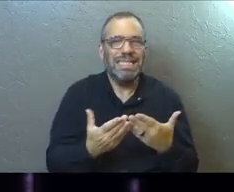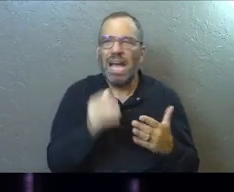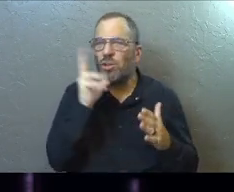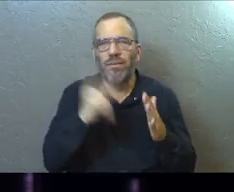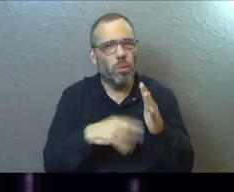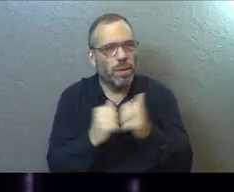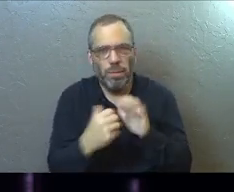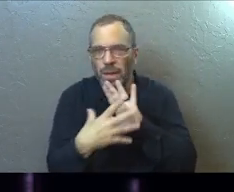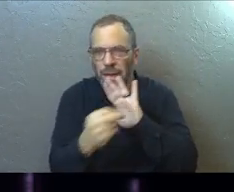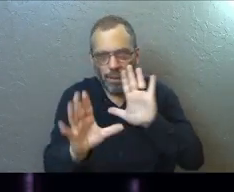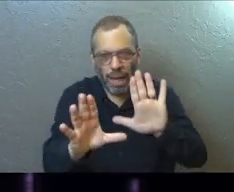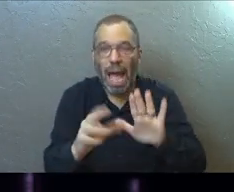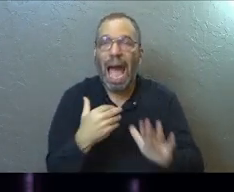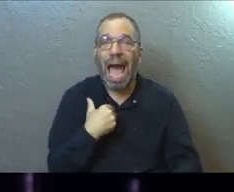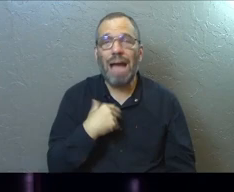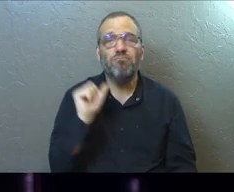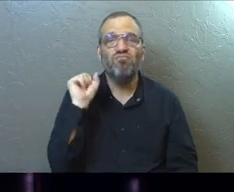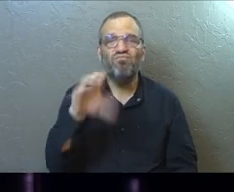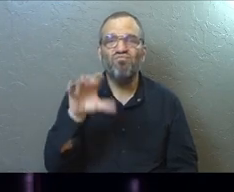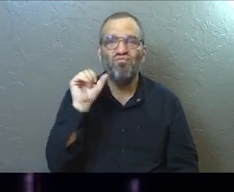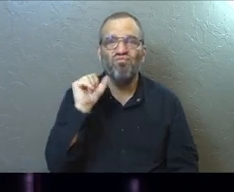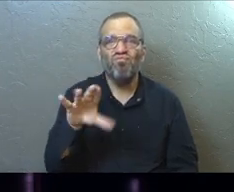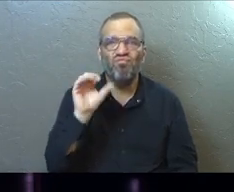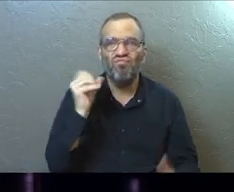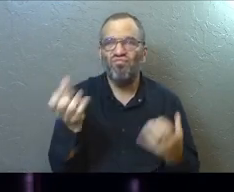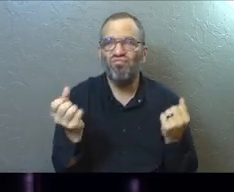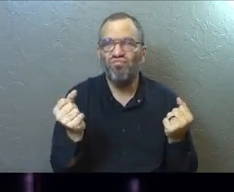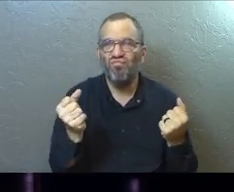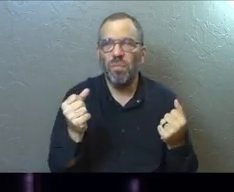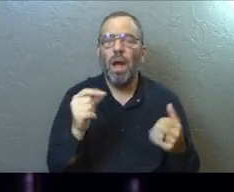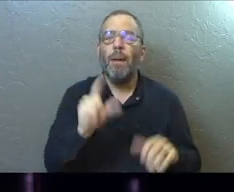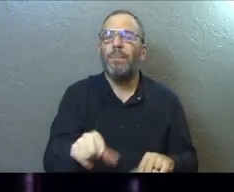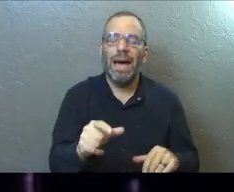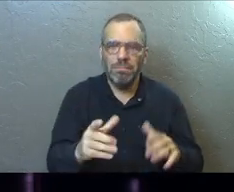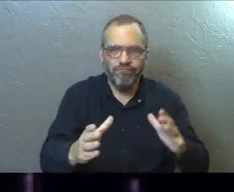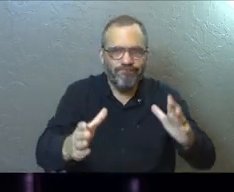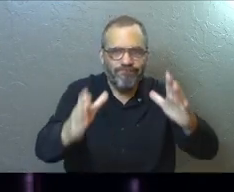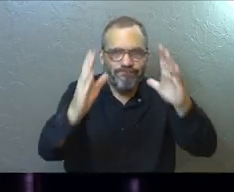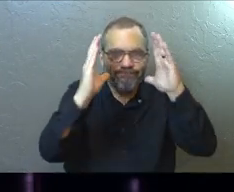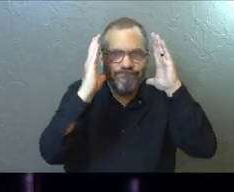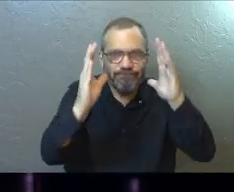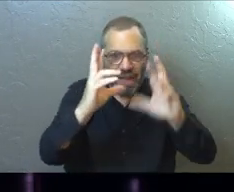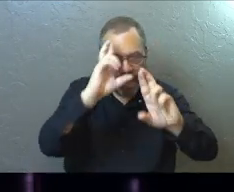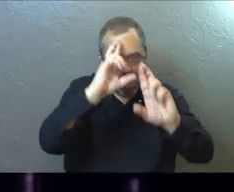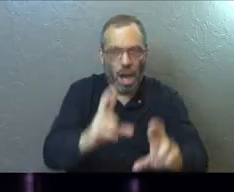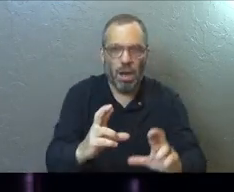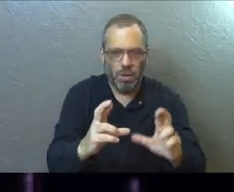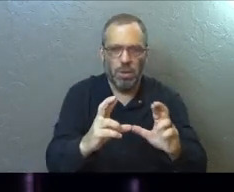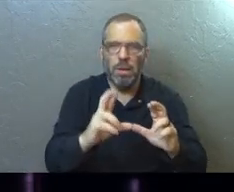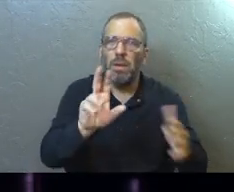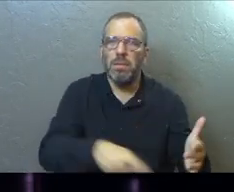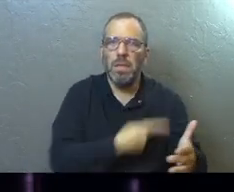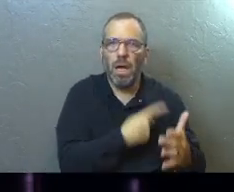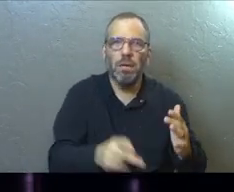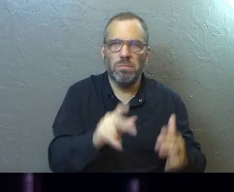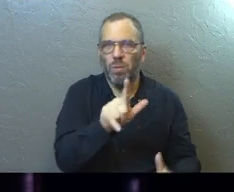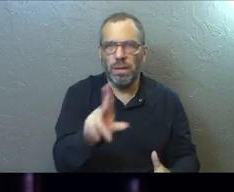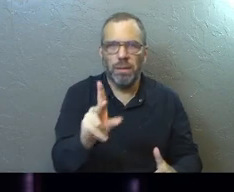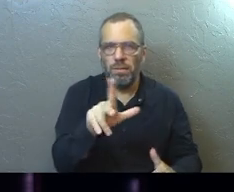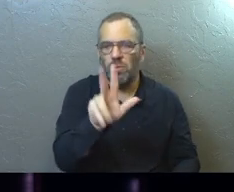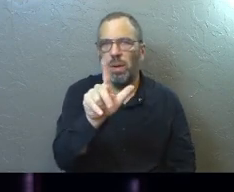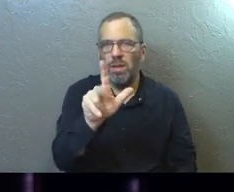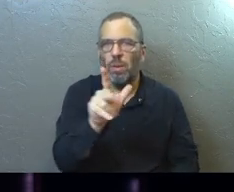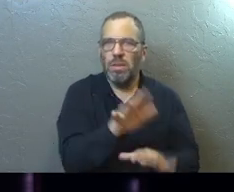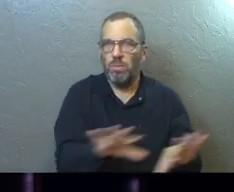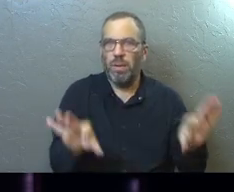to read this with me. I'm just going to read it to you. But I just want you on the alert and honoring this section of God's word because it's so precious to